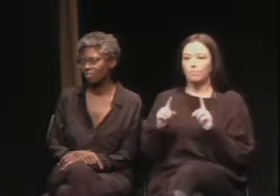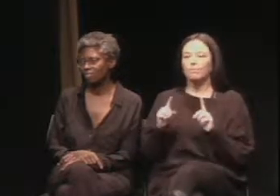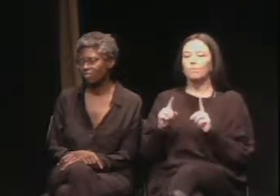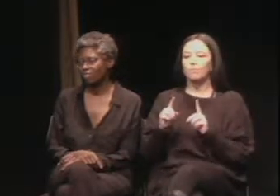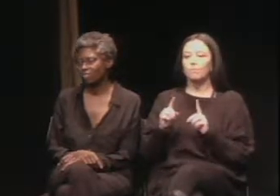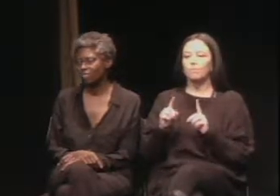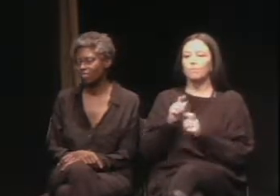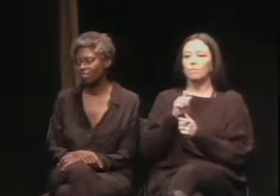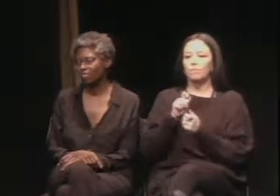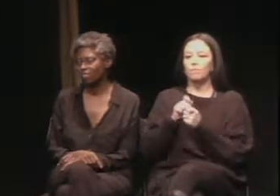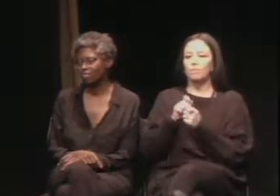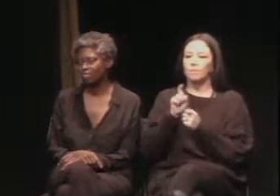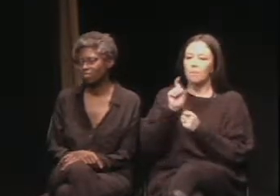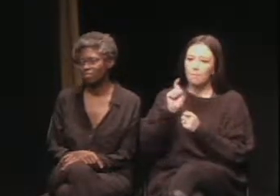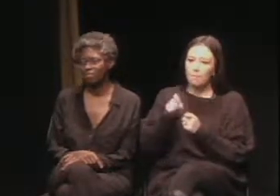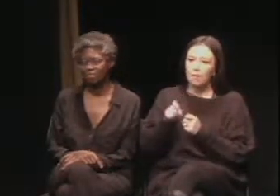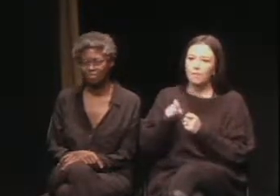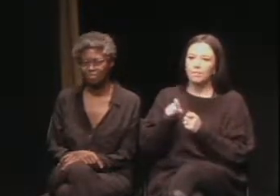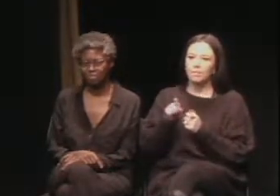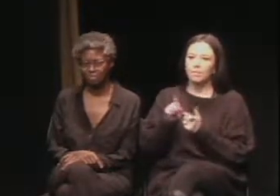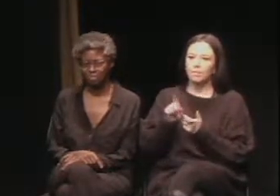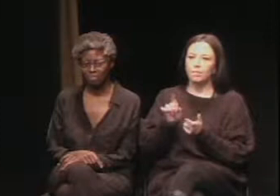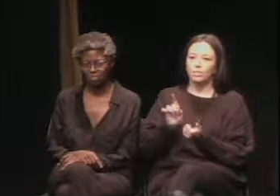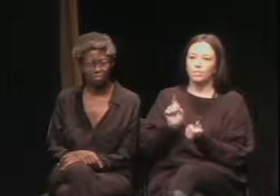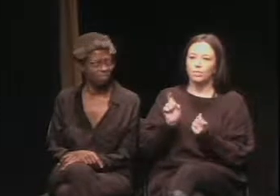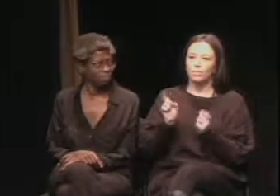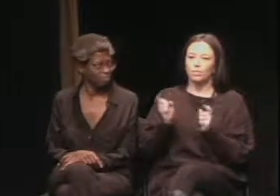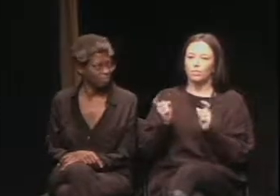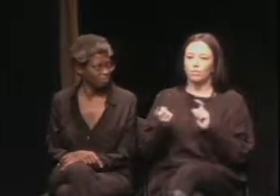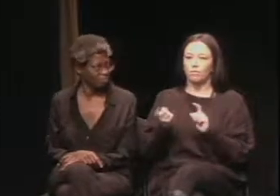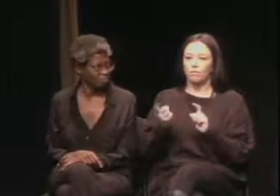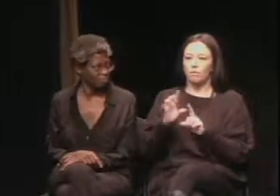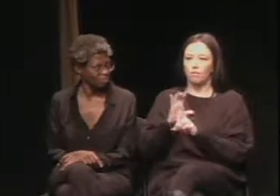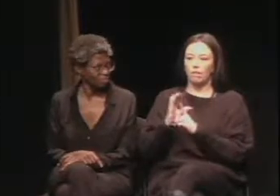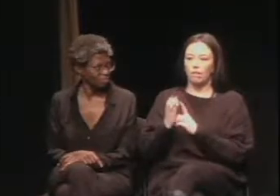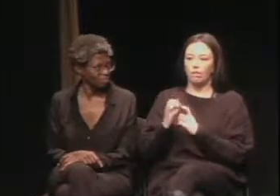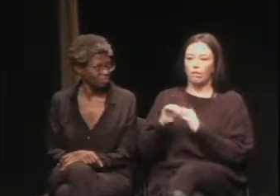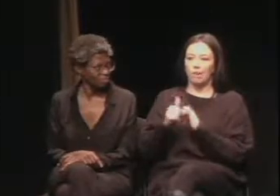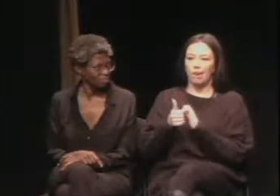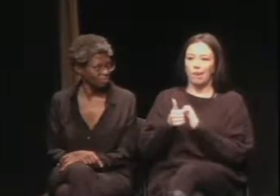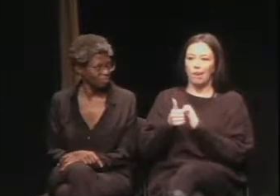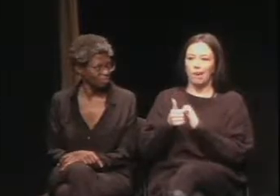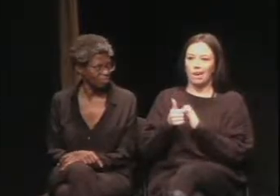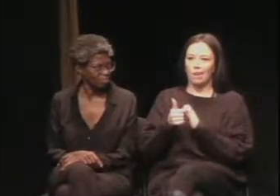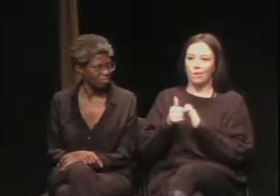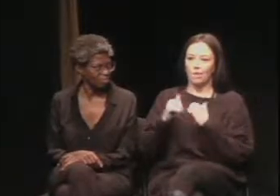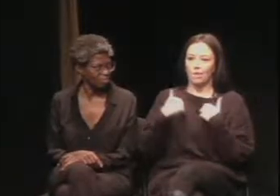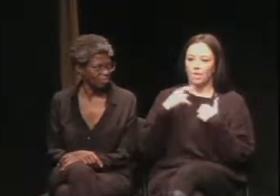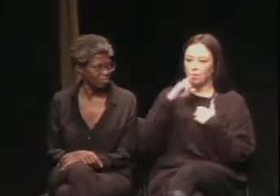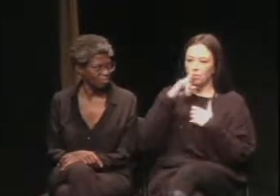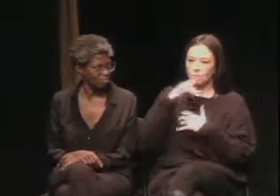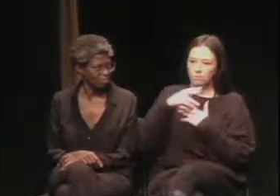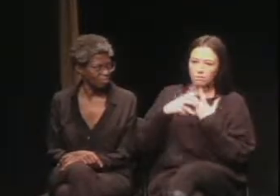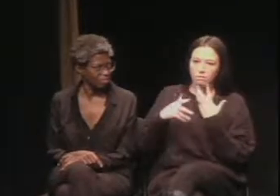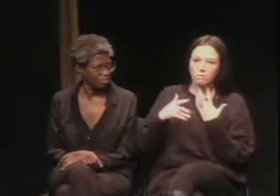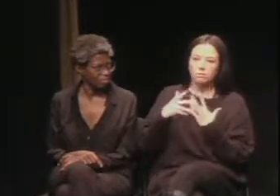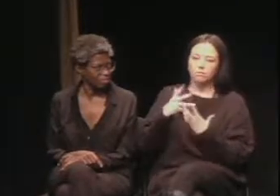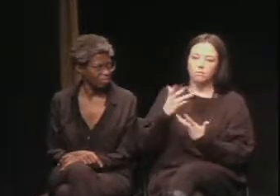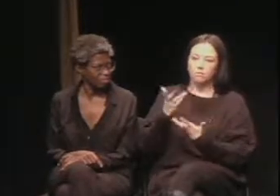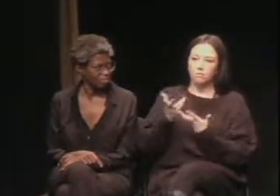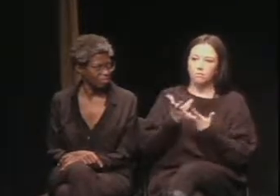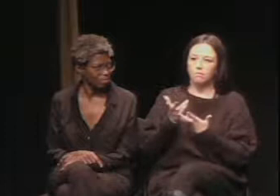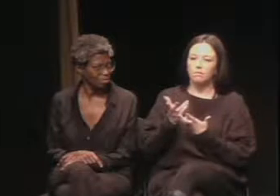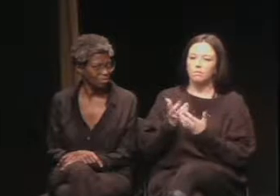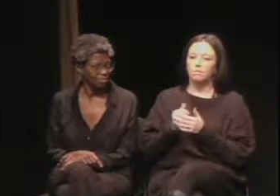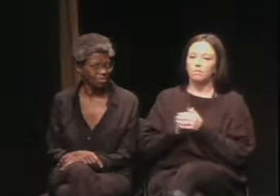but there certainly has to be a shift in culture and how we socialize our young children, right? Mm-hmm. There's so